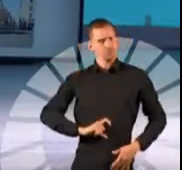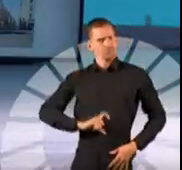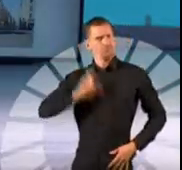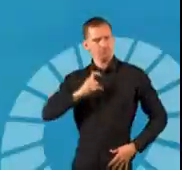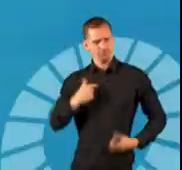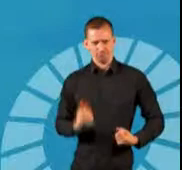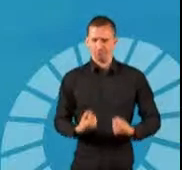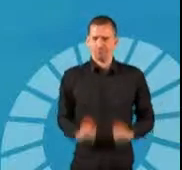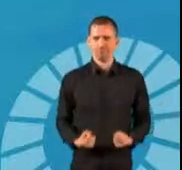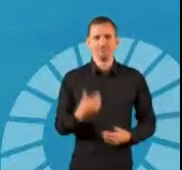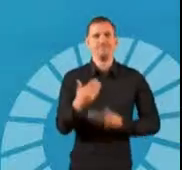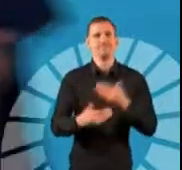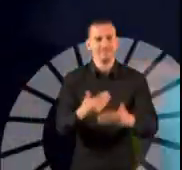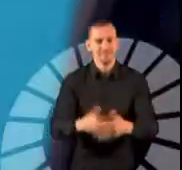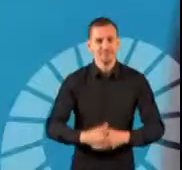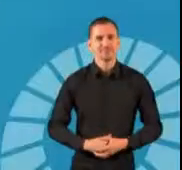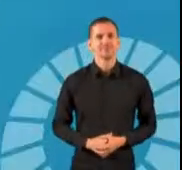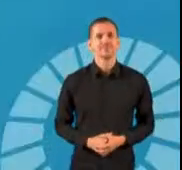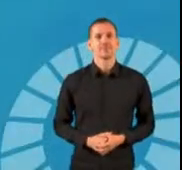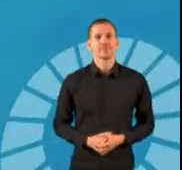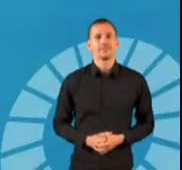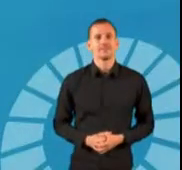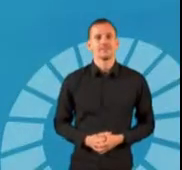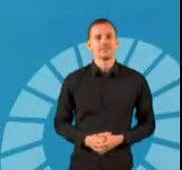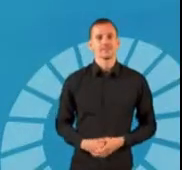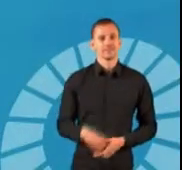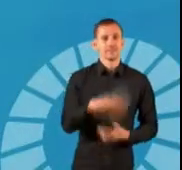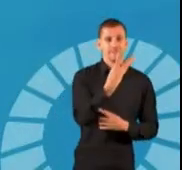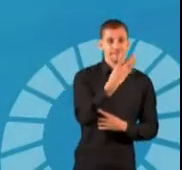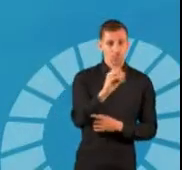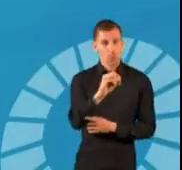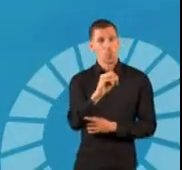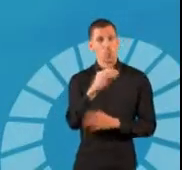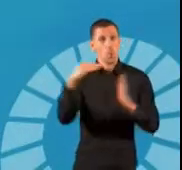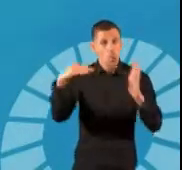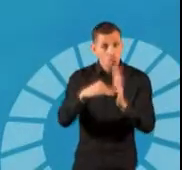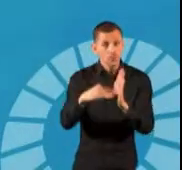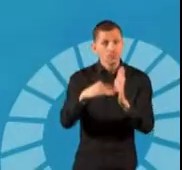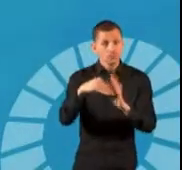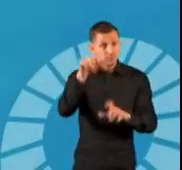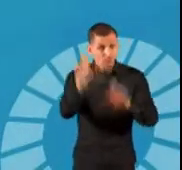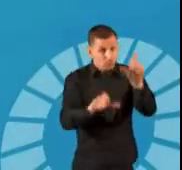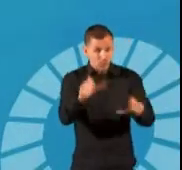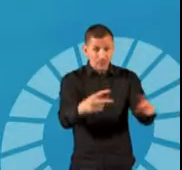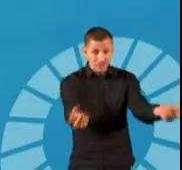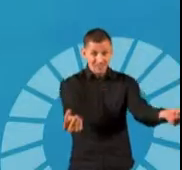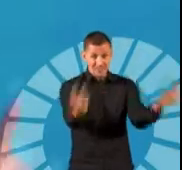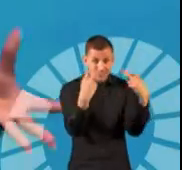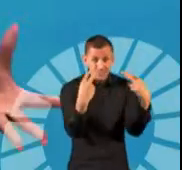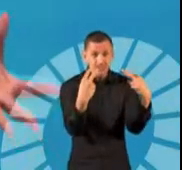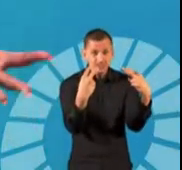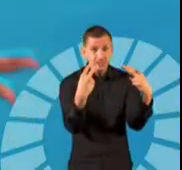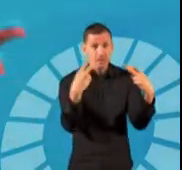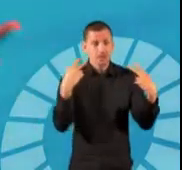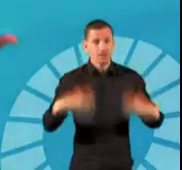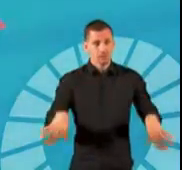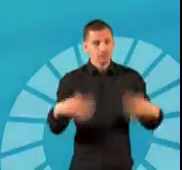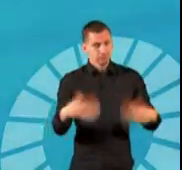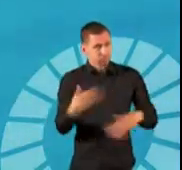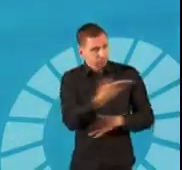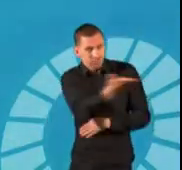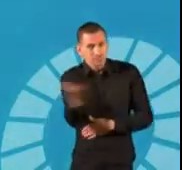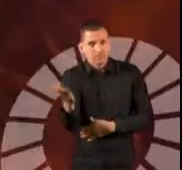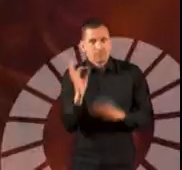is a privilege. Knowing about the Generation Equality Forum is a privilege. And with privilege comes